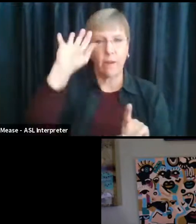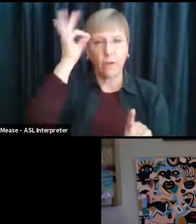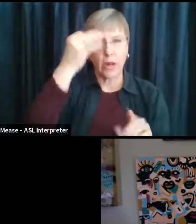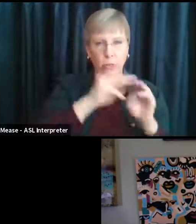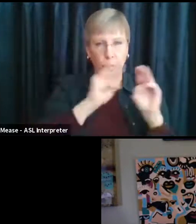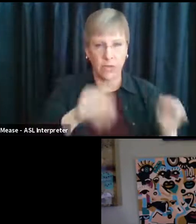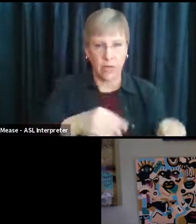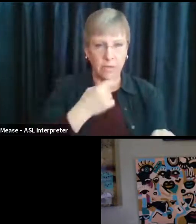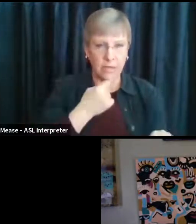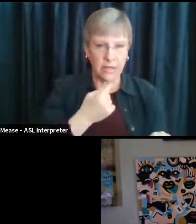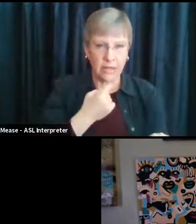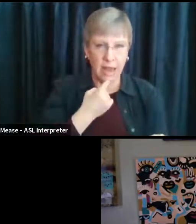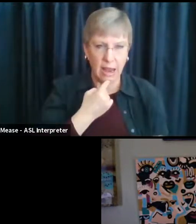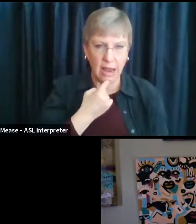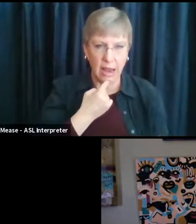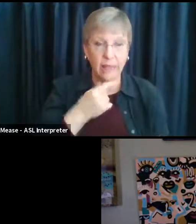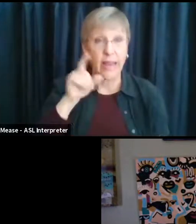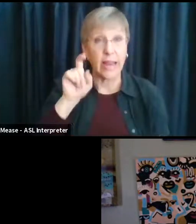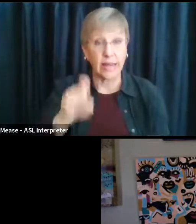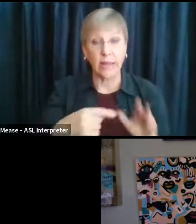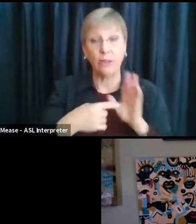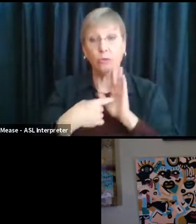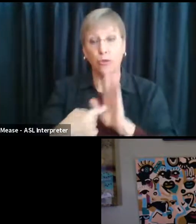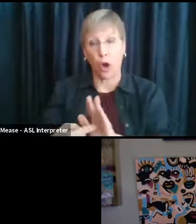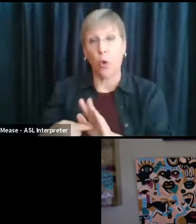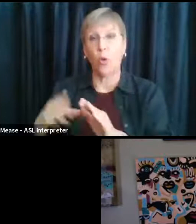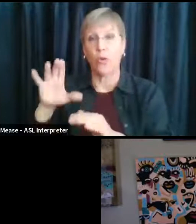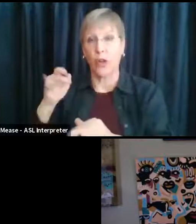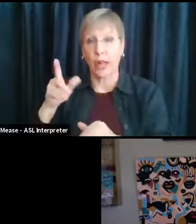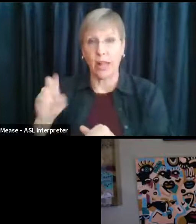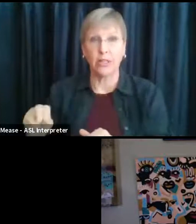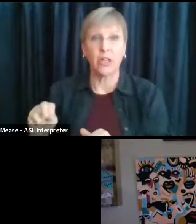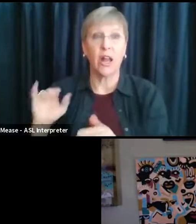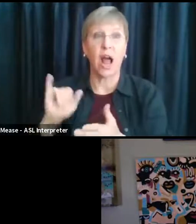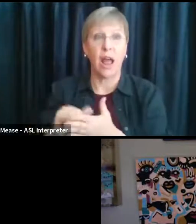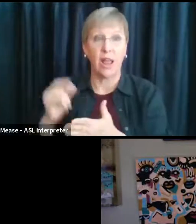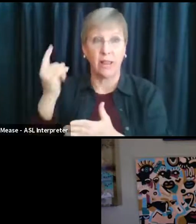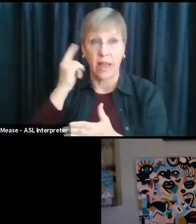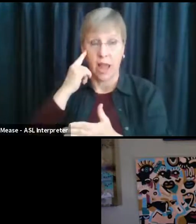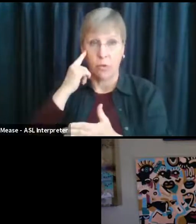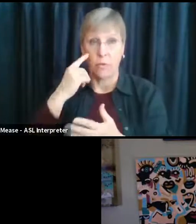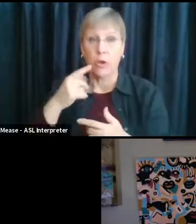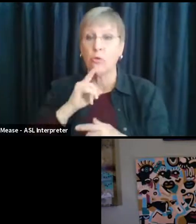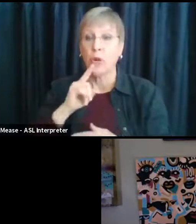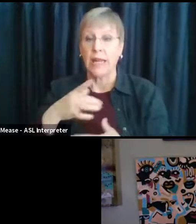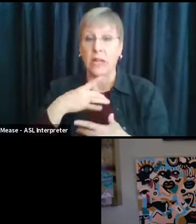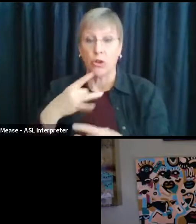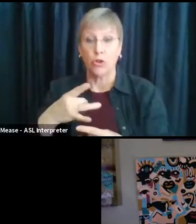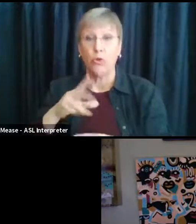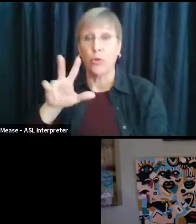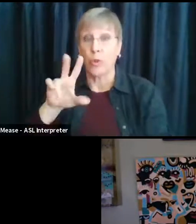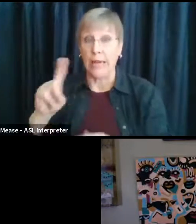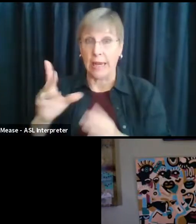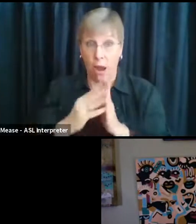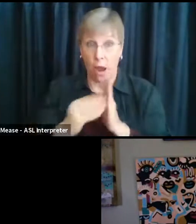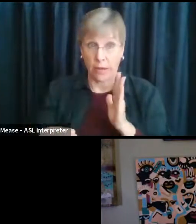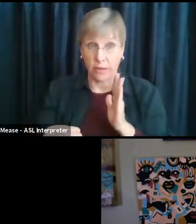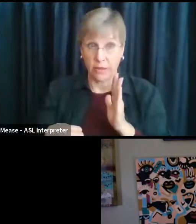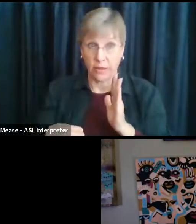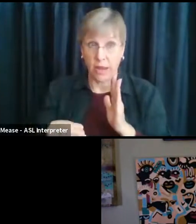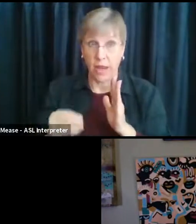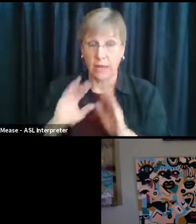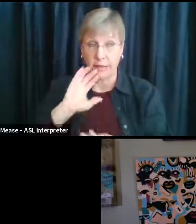they're encyclopedic and they need to show our collection. I think what would be really interesting is to do 3D copies and put